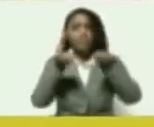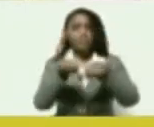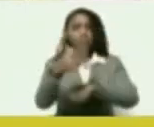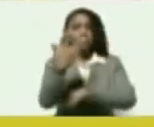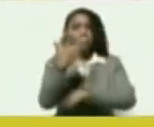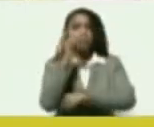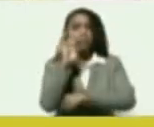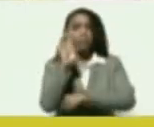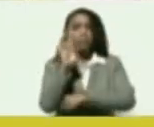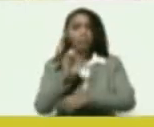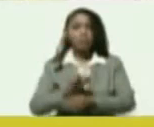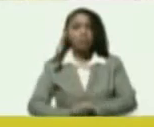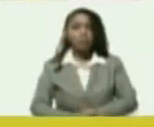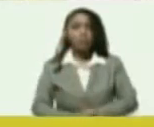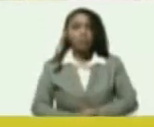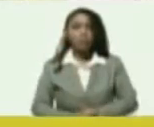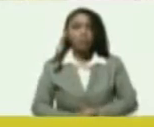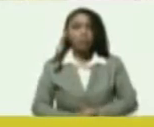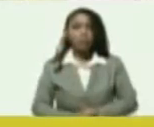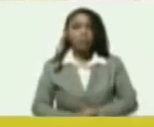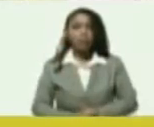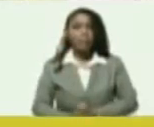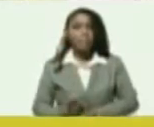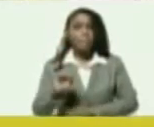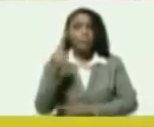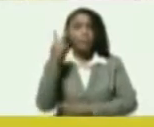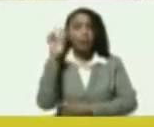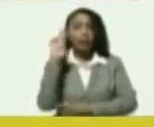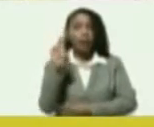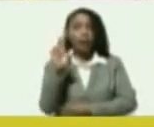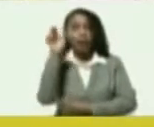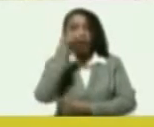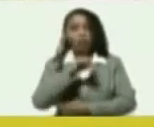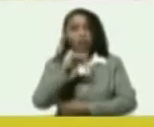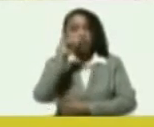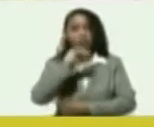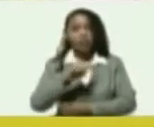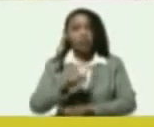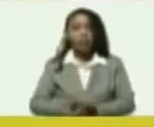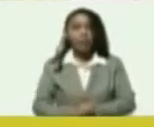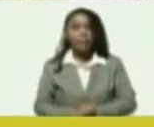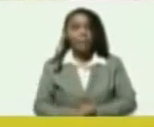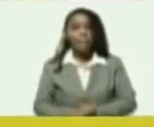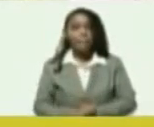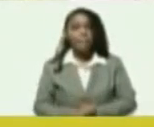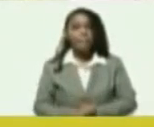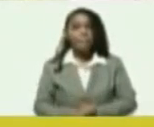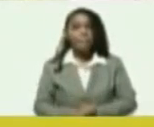A system of 3 R's. The first R, resistance